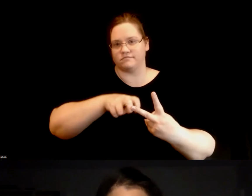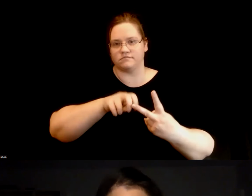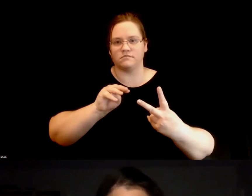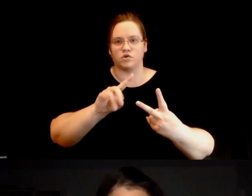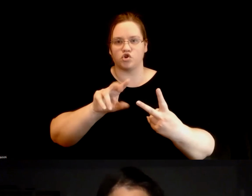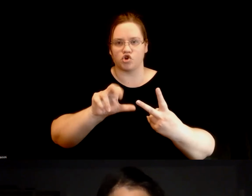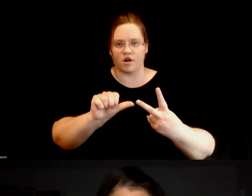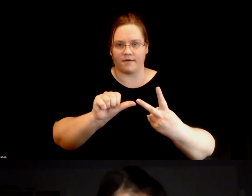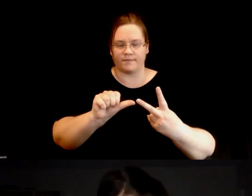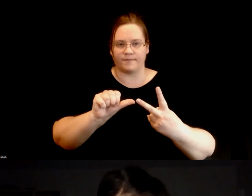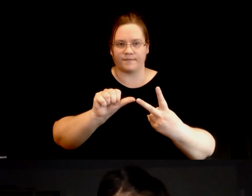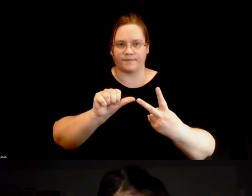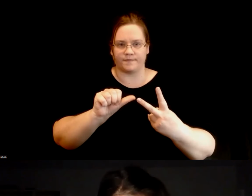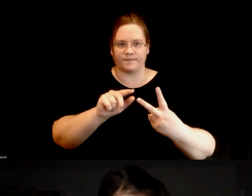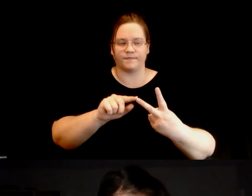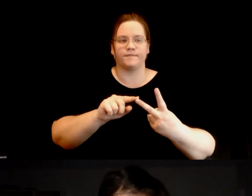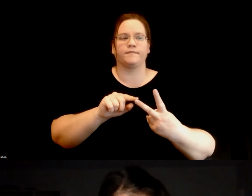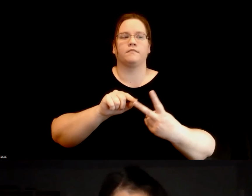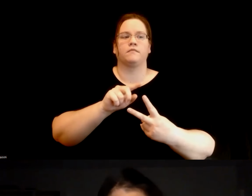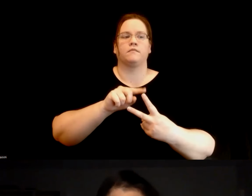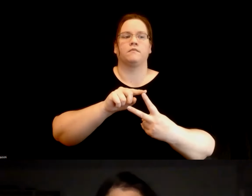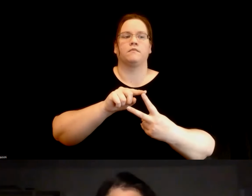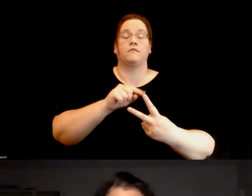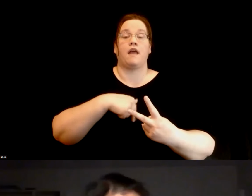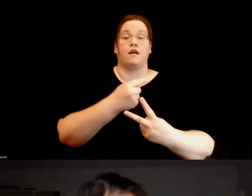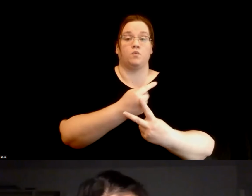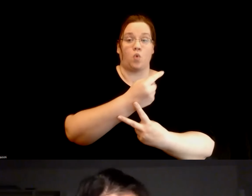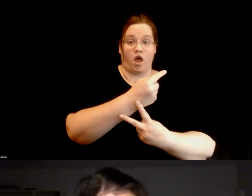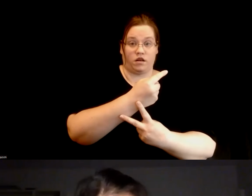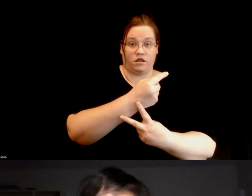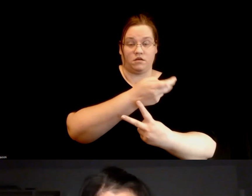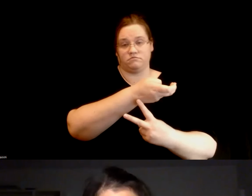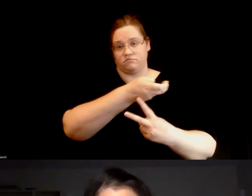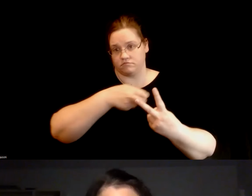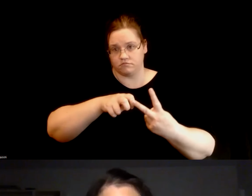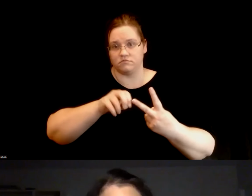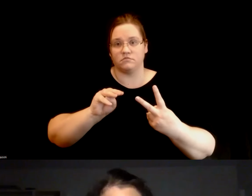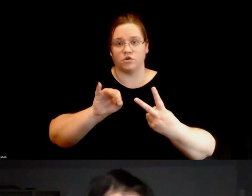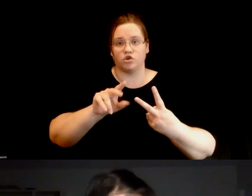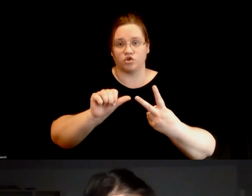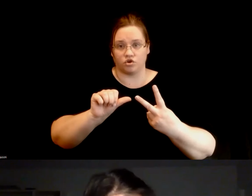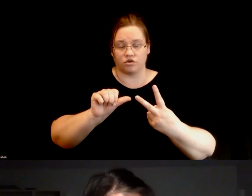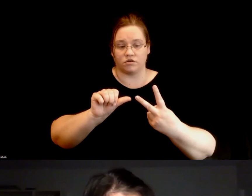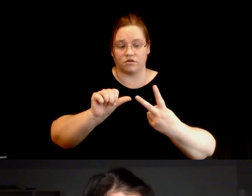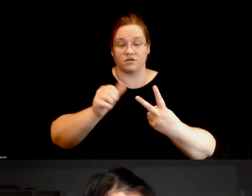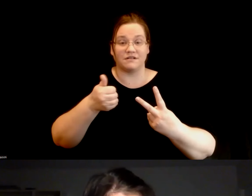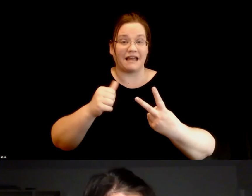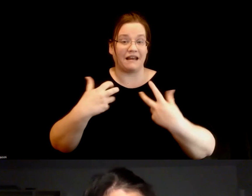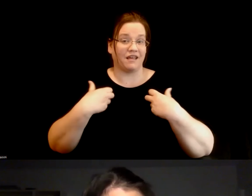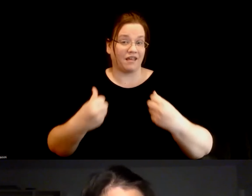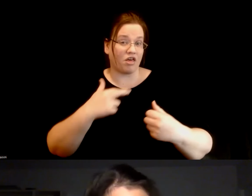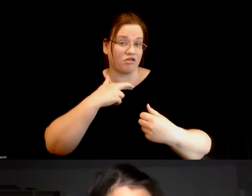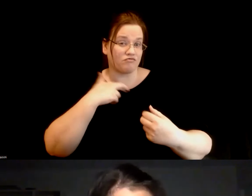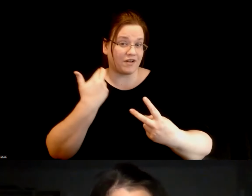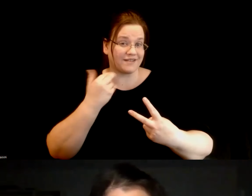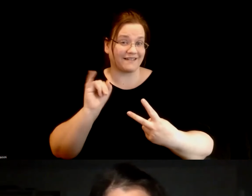a child had the first Pfizer shot and then switched to Moderna, are there any health risks